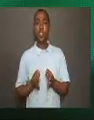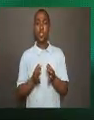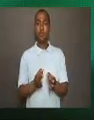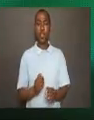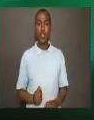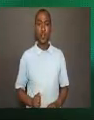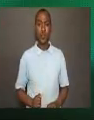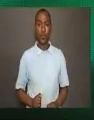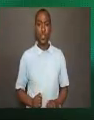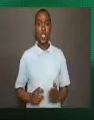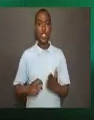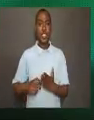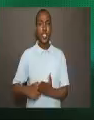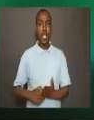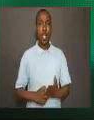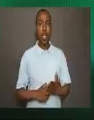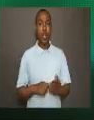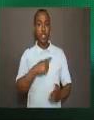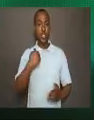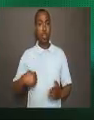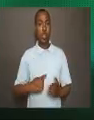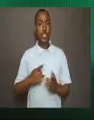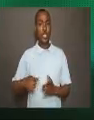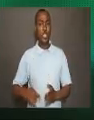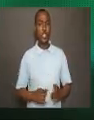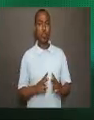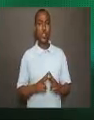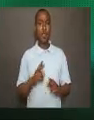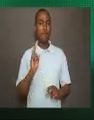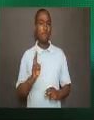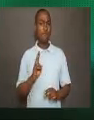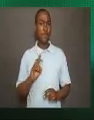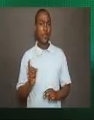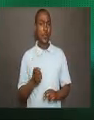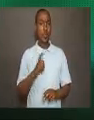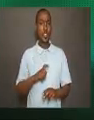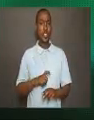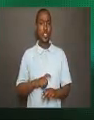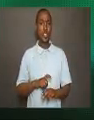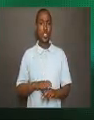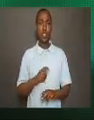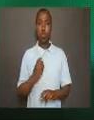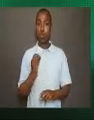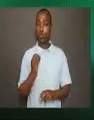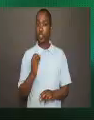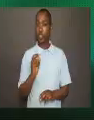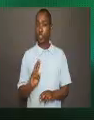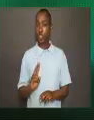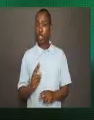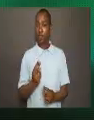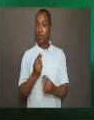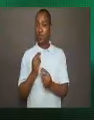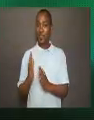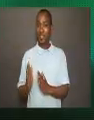While the circulatory system is busy providing oxygen and nourishment